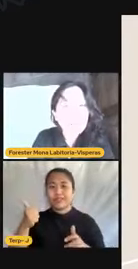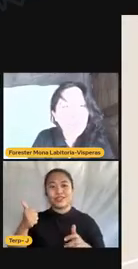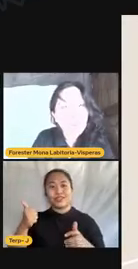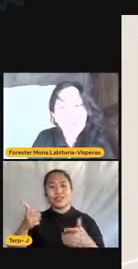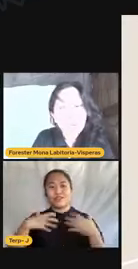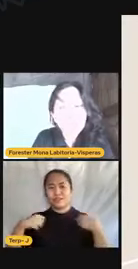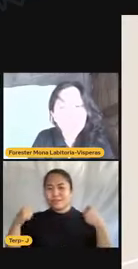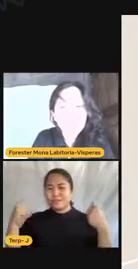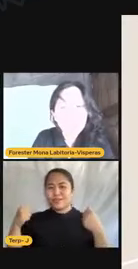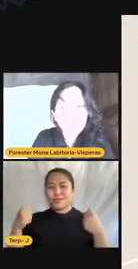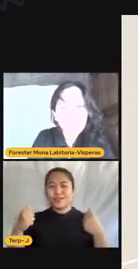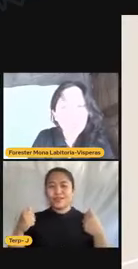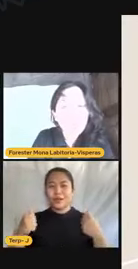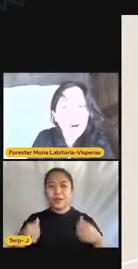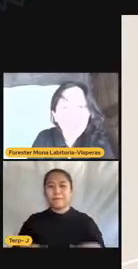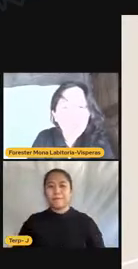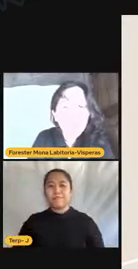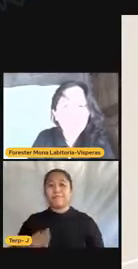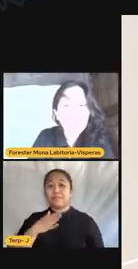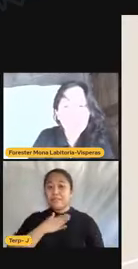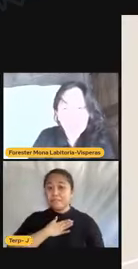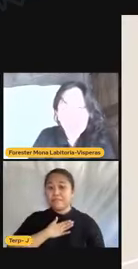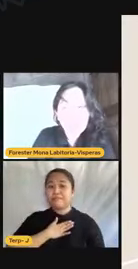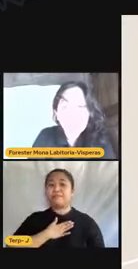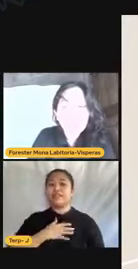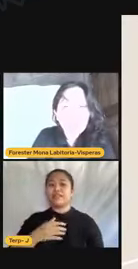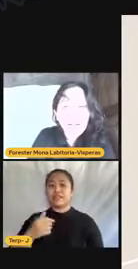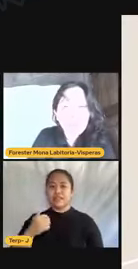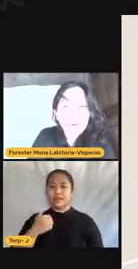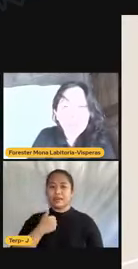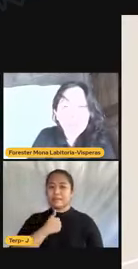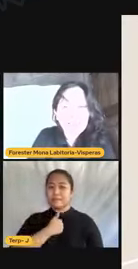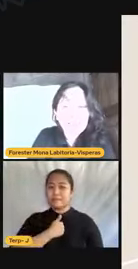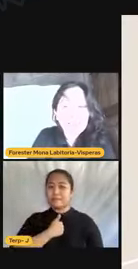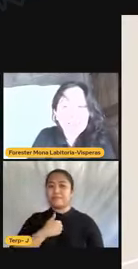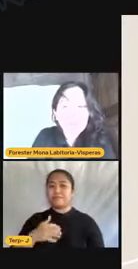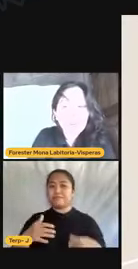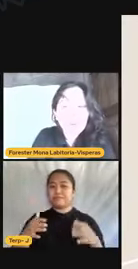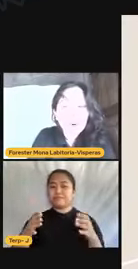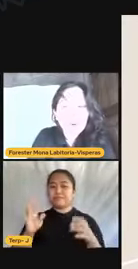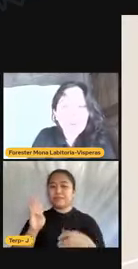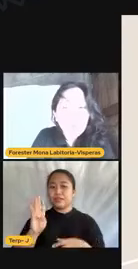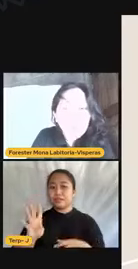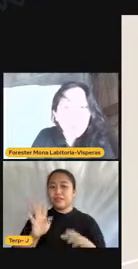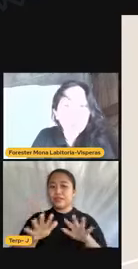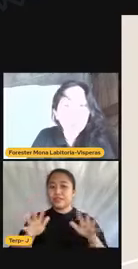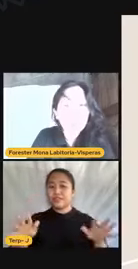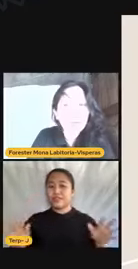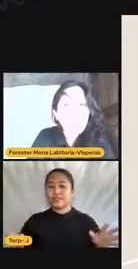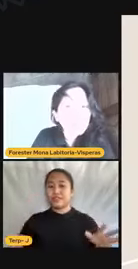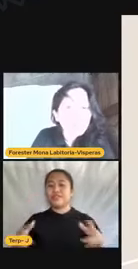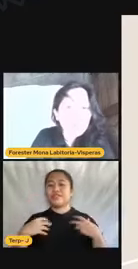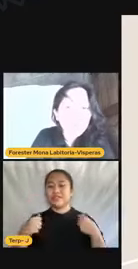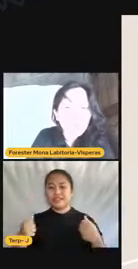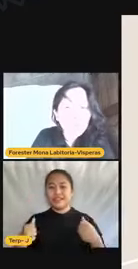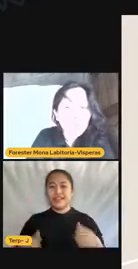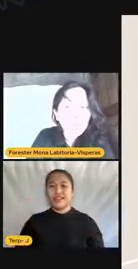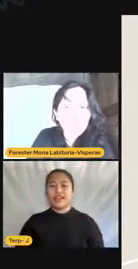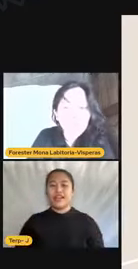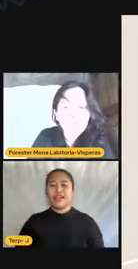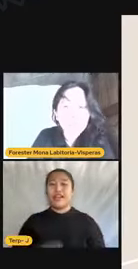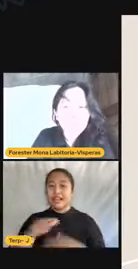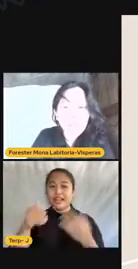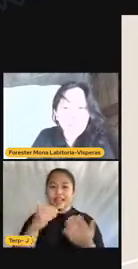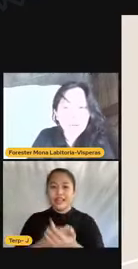Me and my four children, we are whole. So yung mga mommy and daddy working for the betterment of